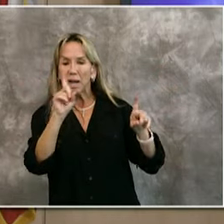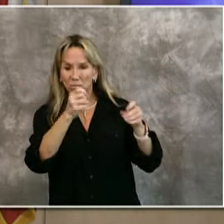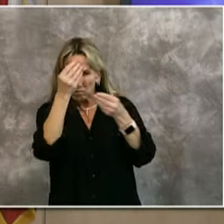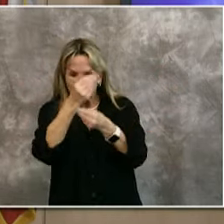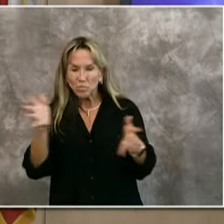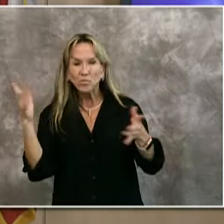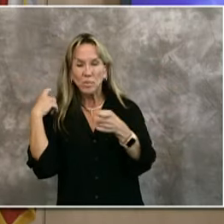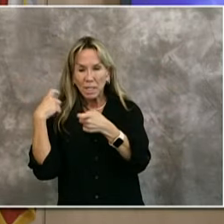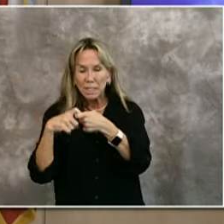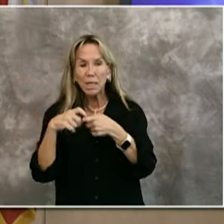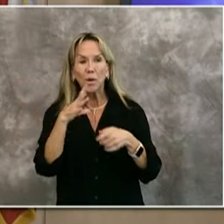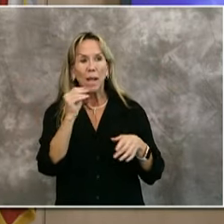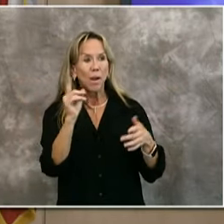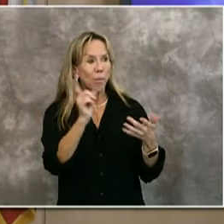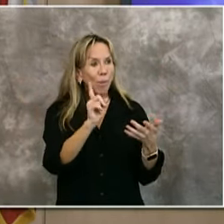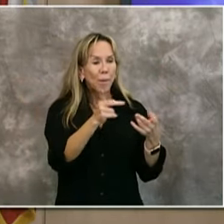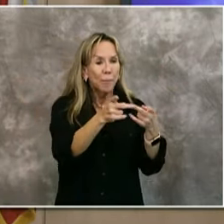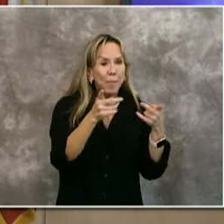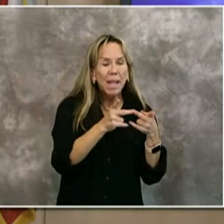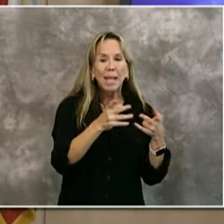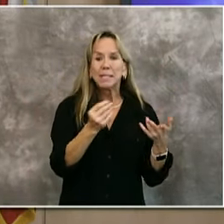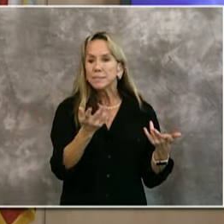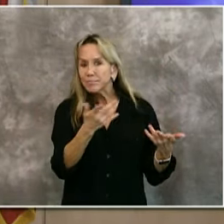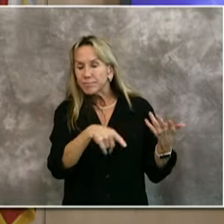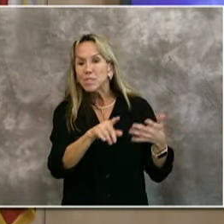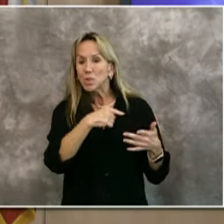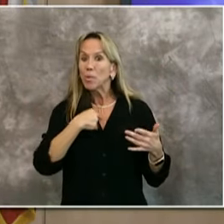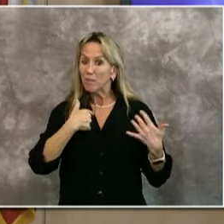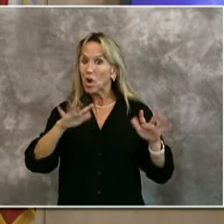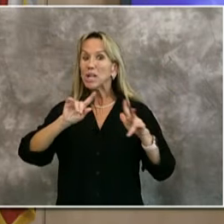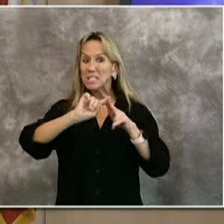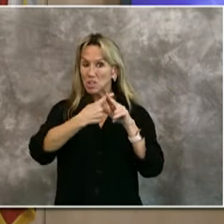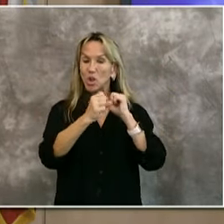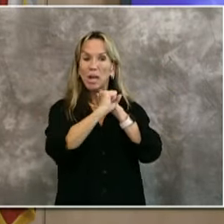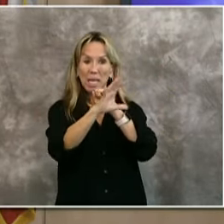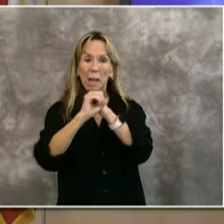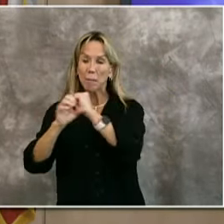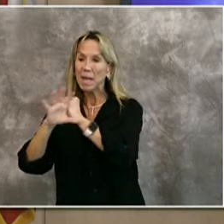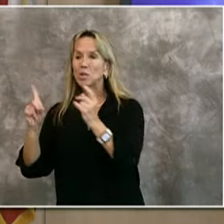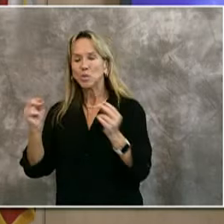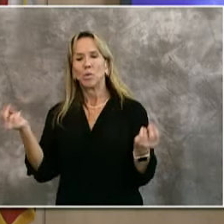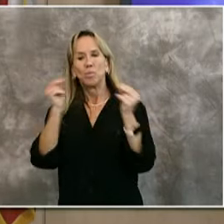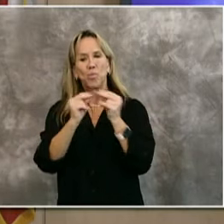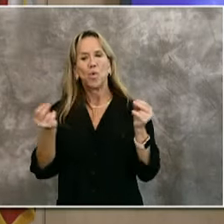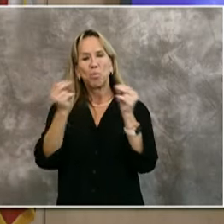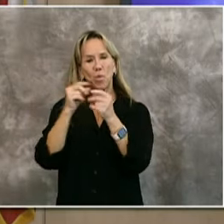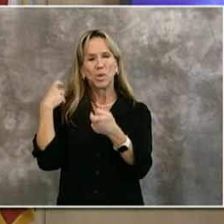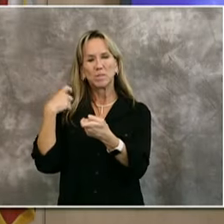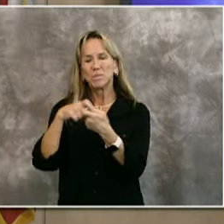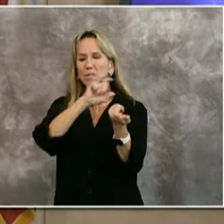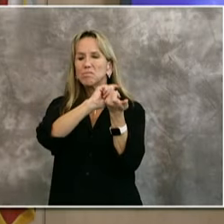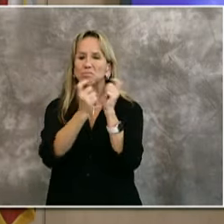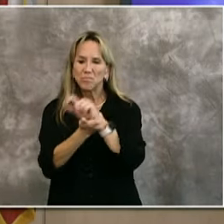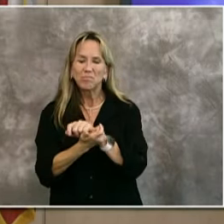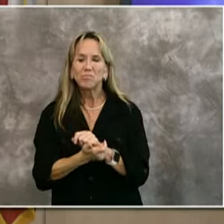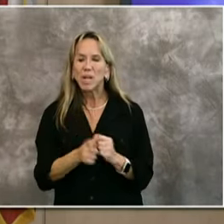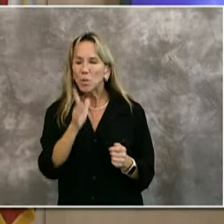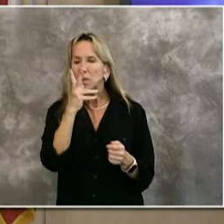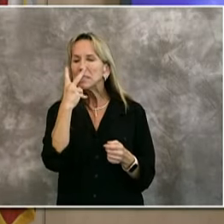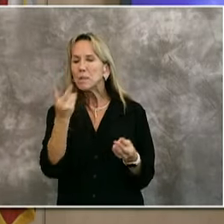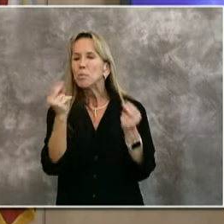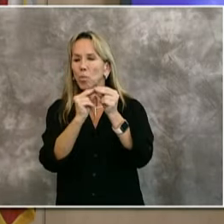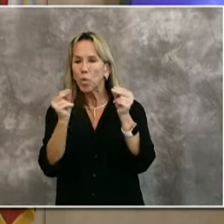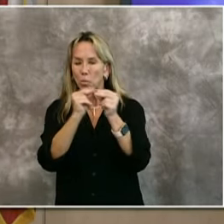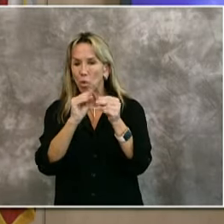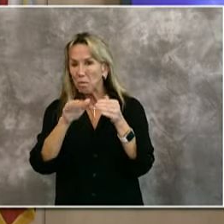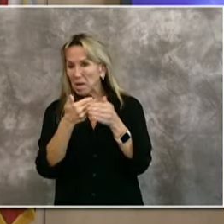testing locations. So that campaign has already been initiated, and will be picking up steam over the next few days and weeks.